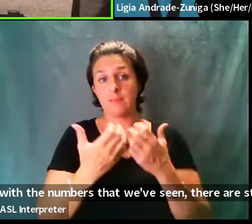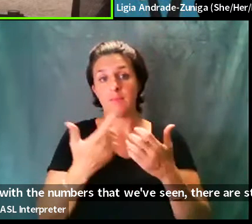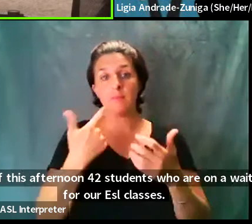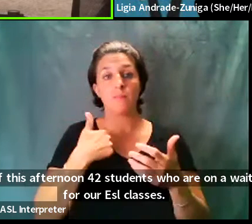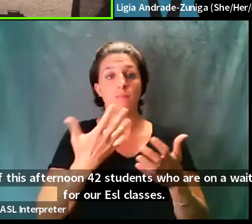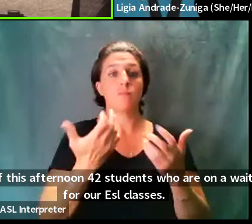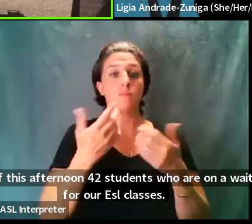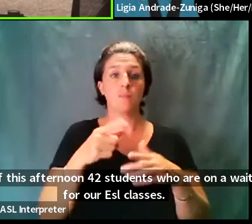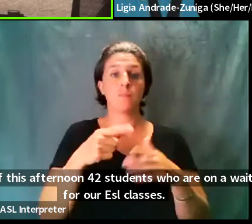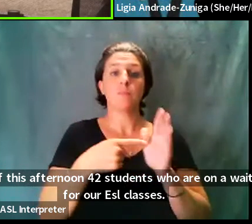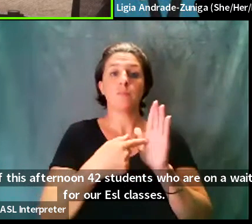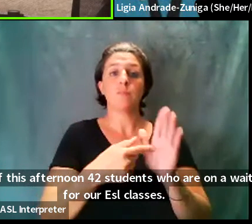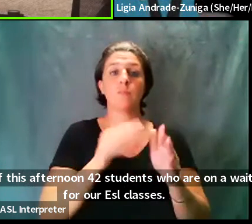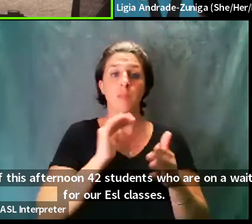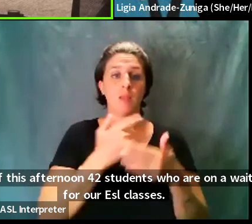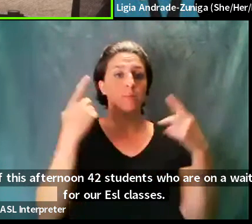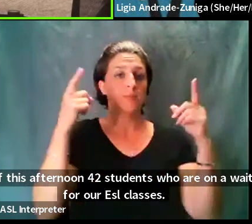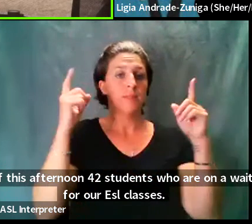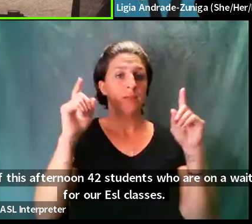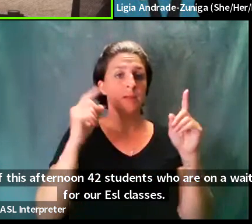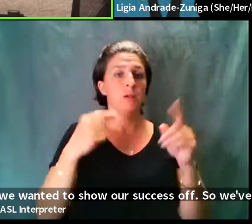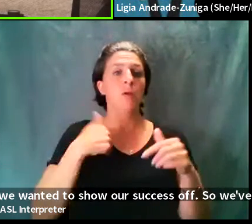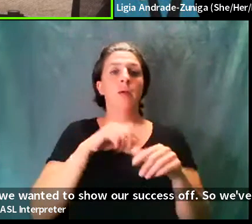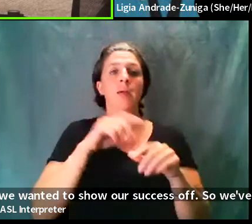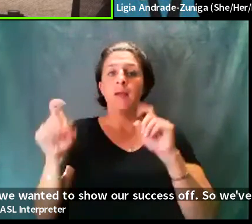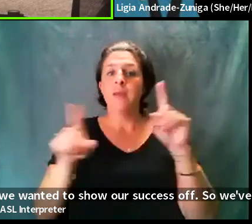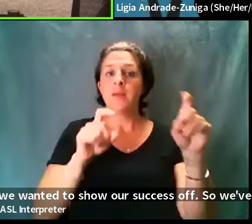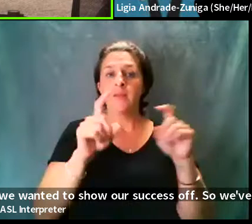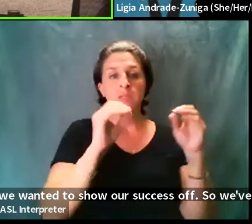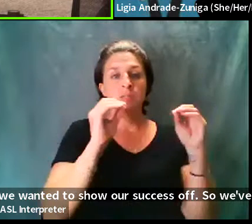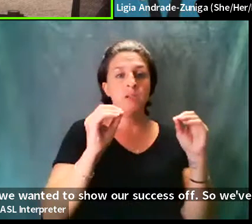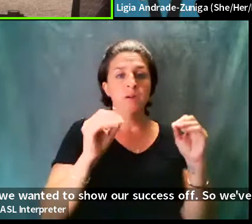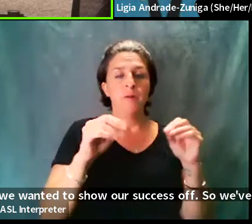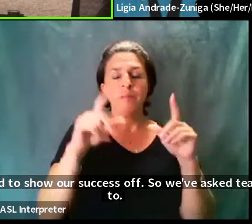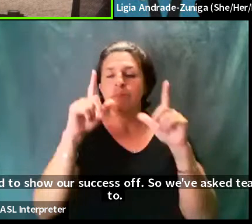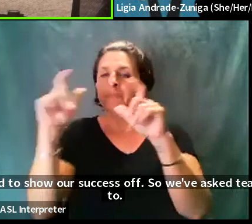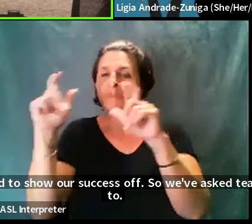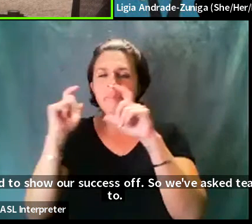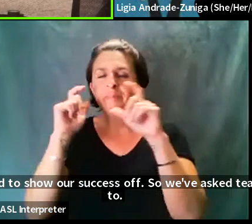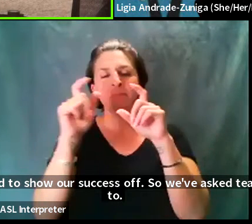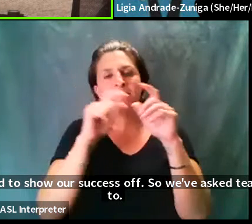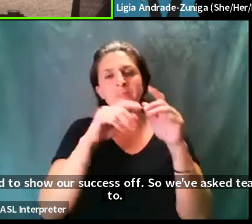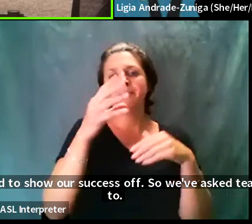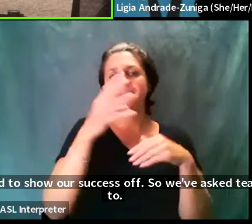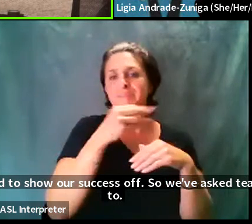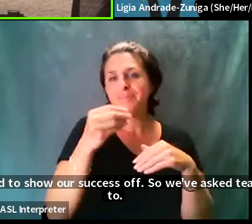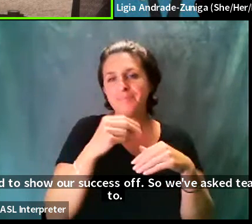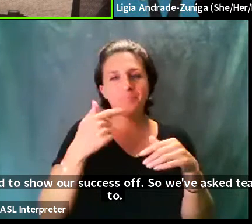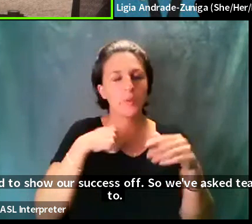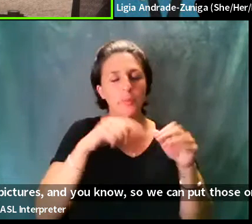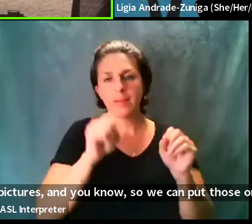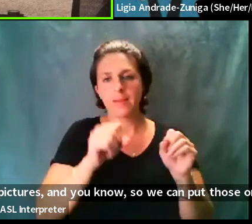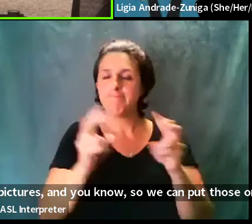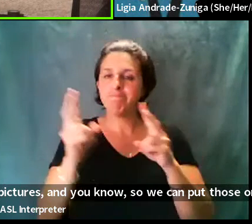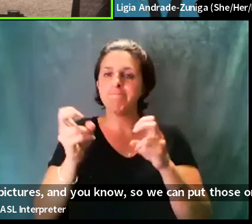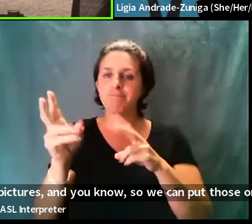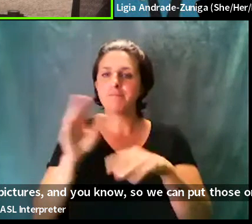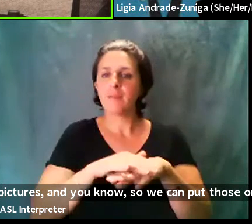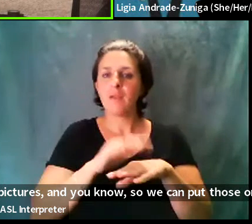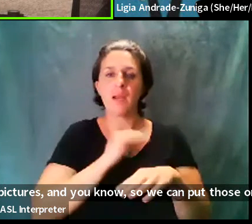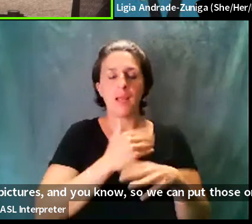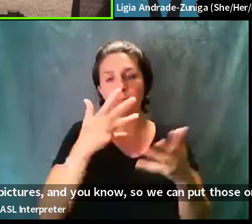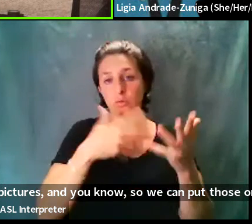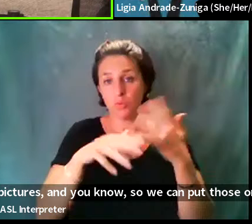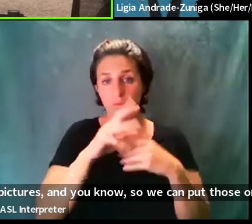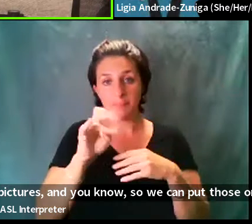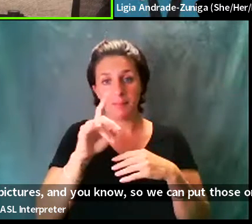our success off. So we've asked teachers to take pictures and, so we can put those on our social media channels so that people know what